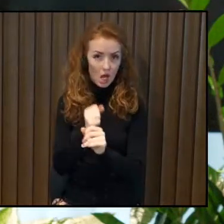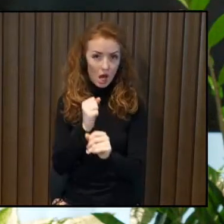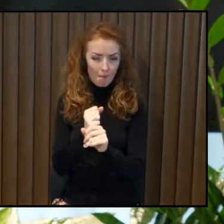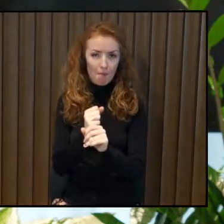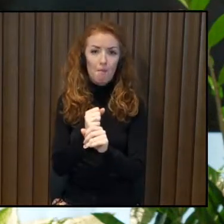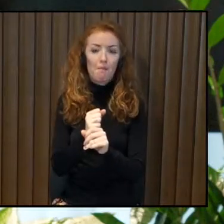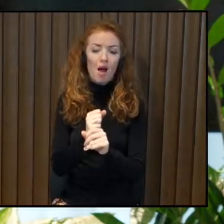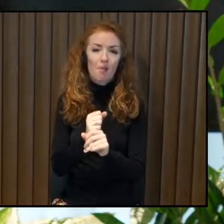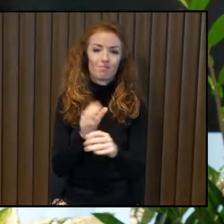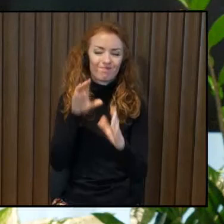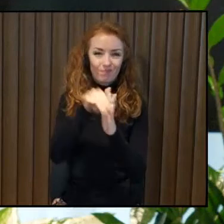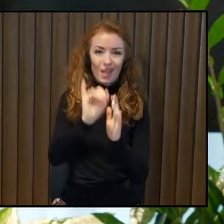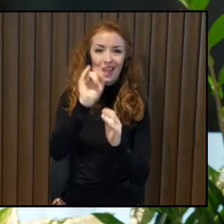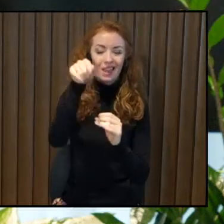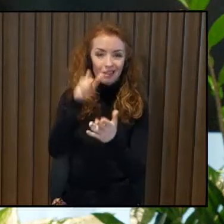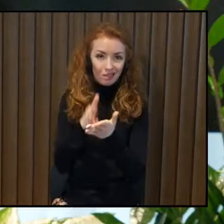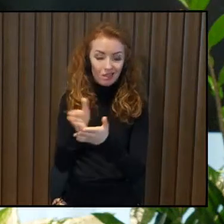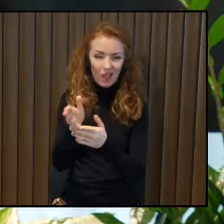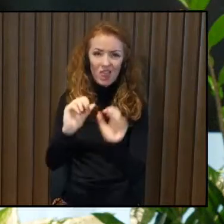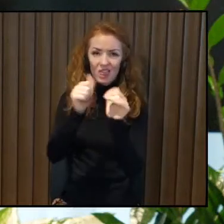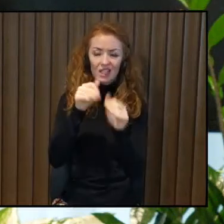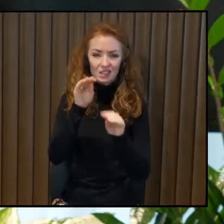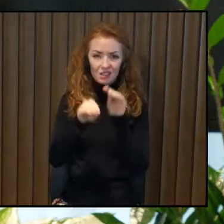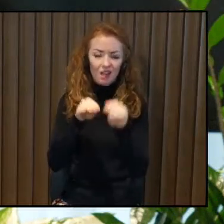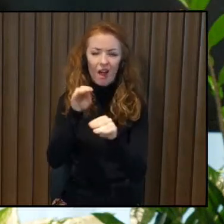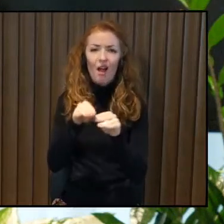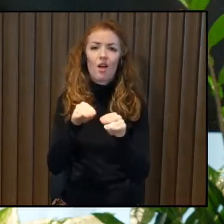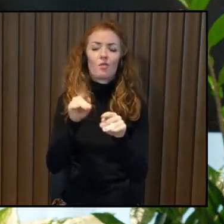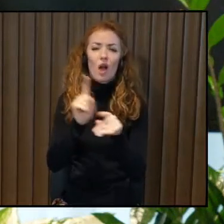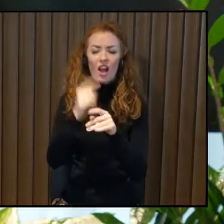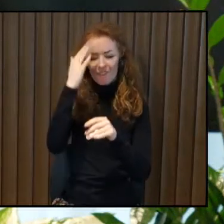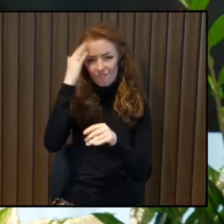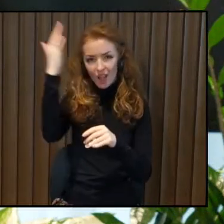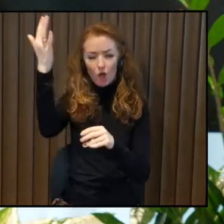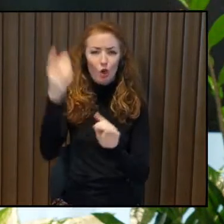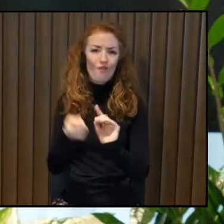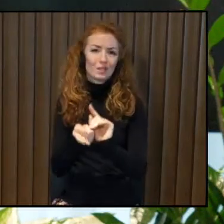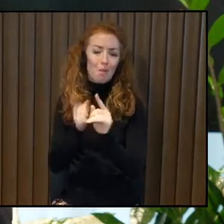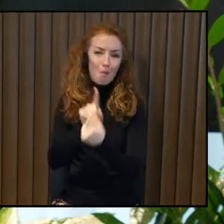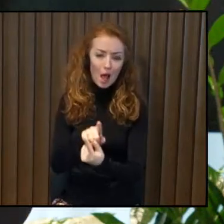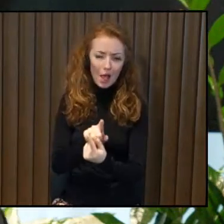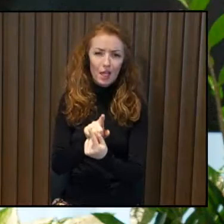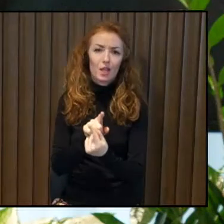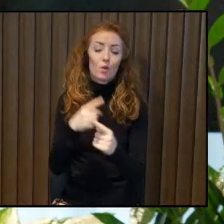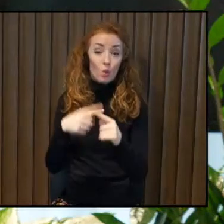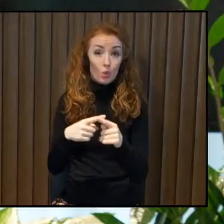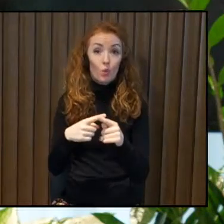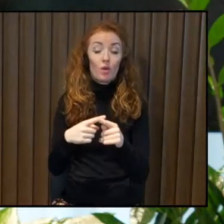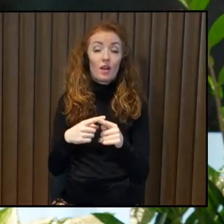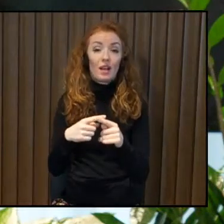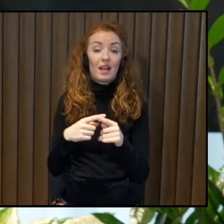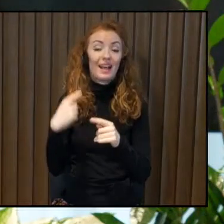philosophy, at least here in Baltics, in the other side of the Baltic Sea. And they are called Riga Tech Girls. One of these super